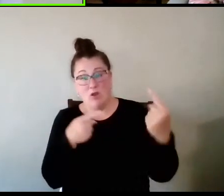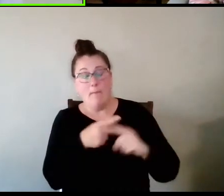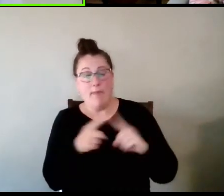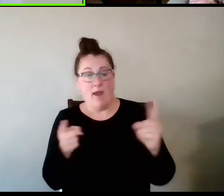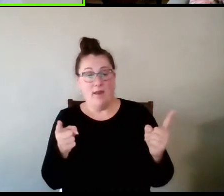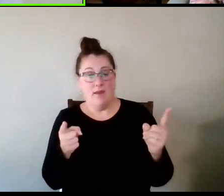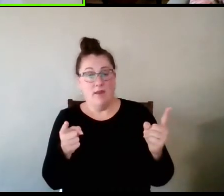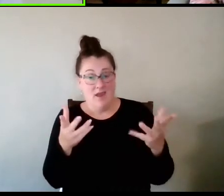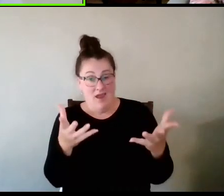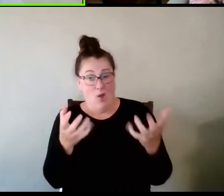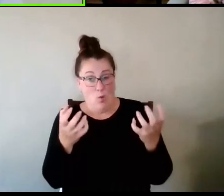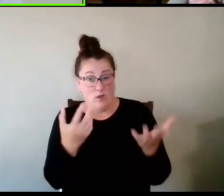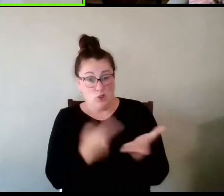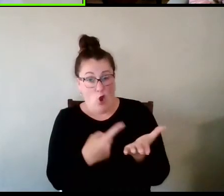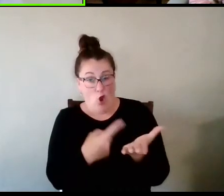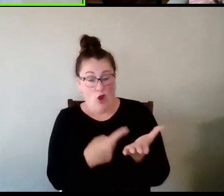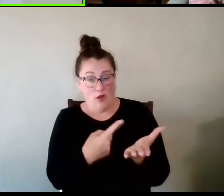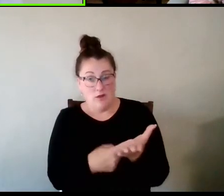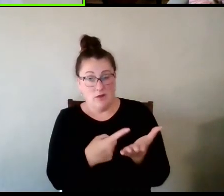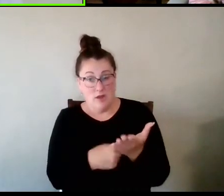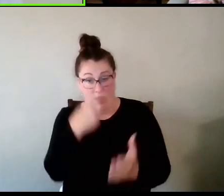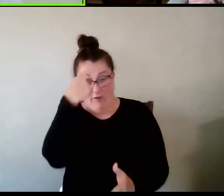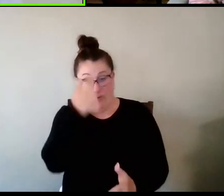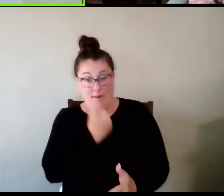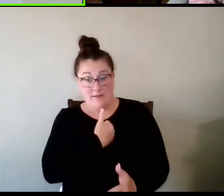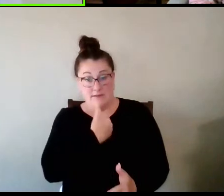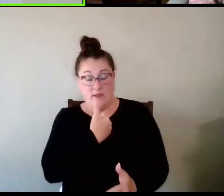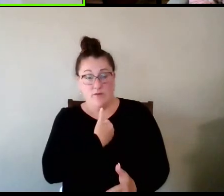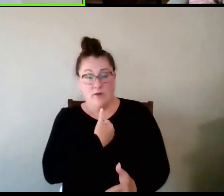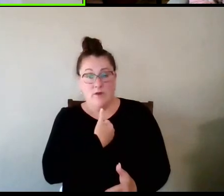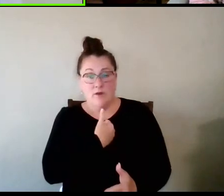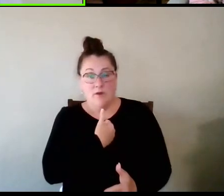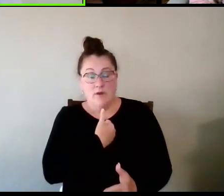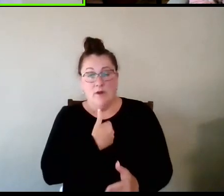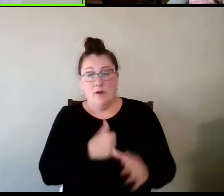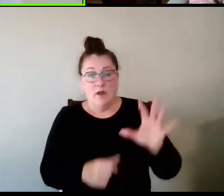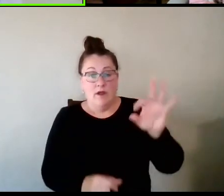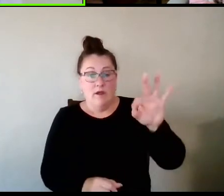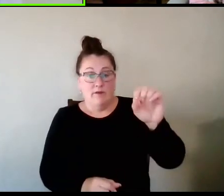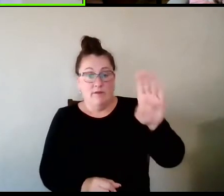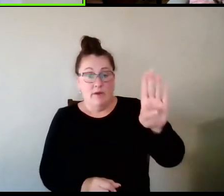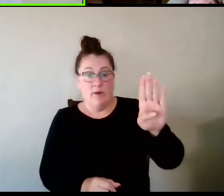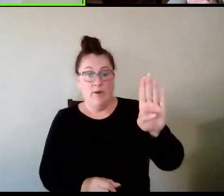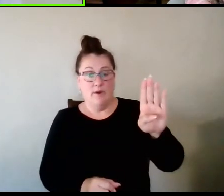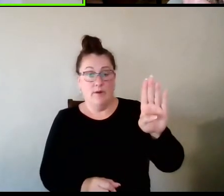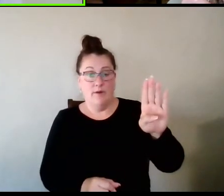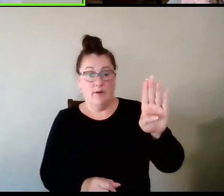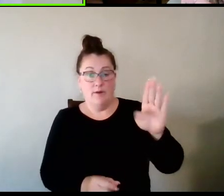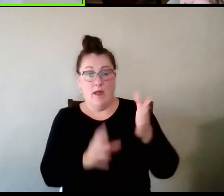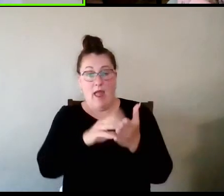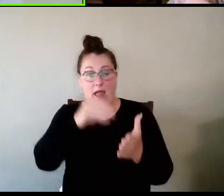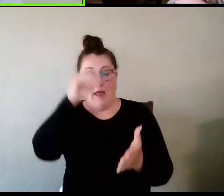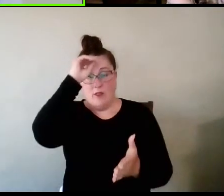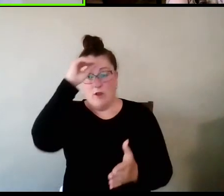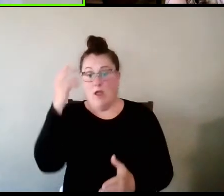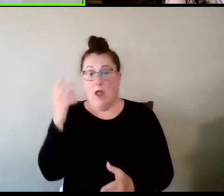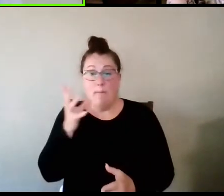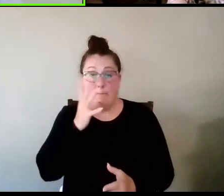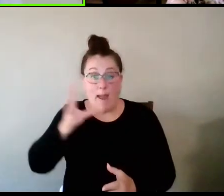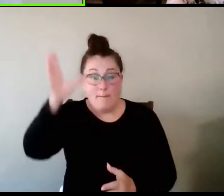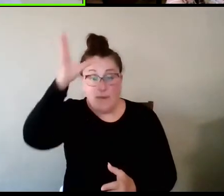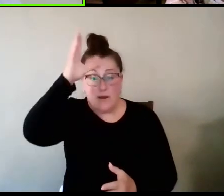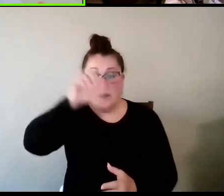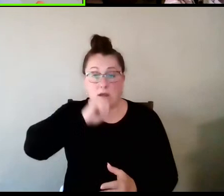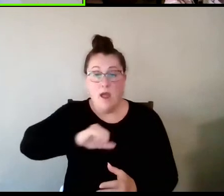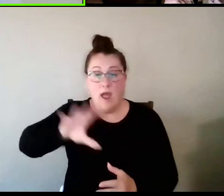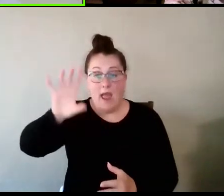let's talk about it. And I know for me, you know, it was in February, when I learned that my two parents, who are 86 and